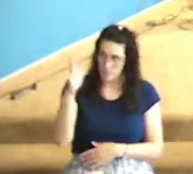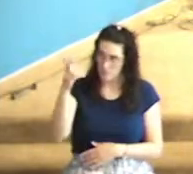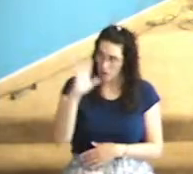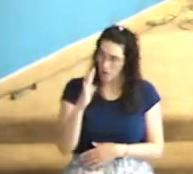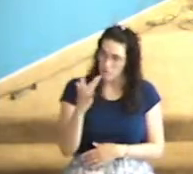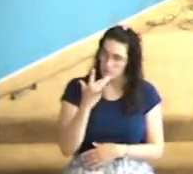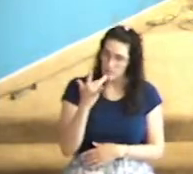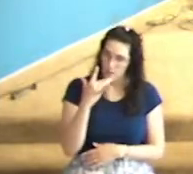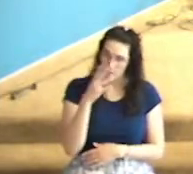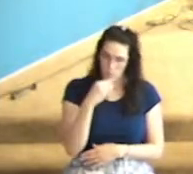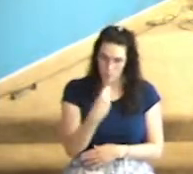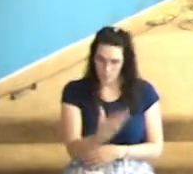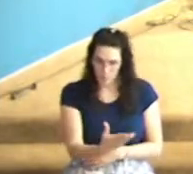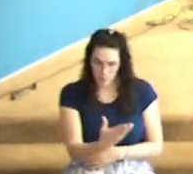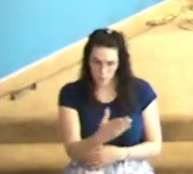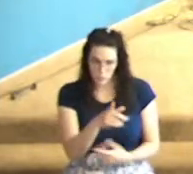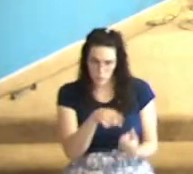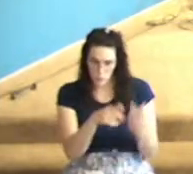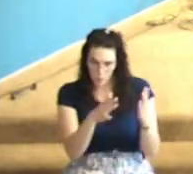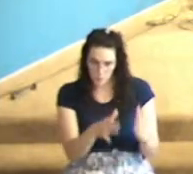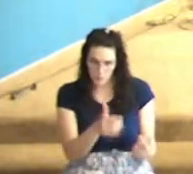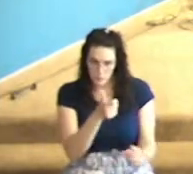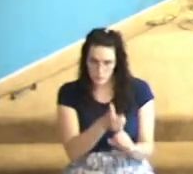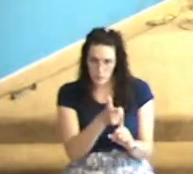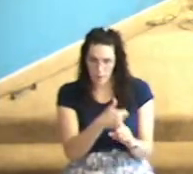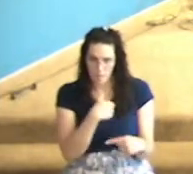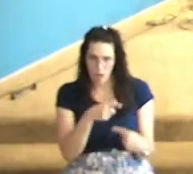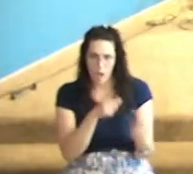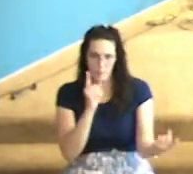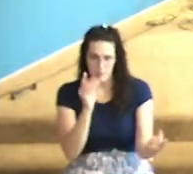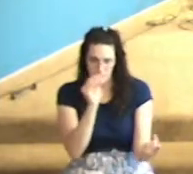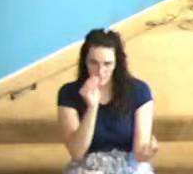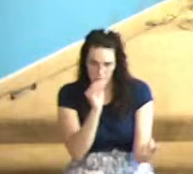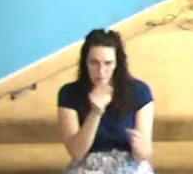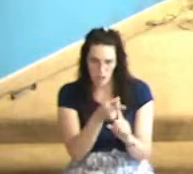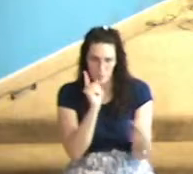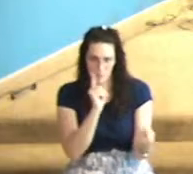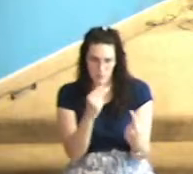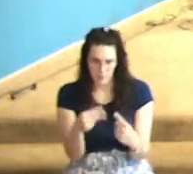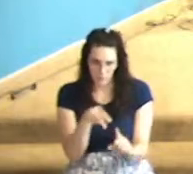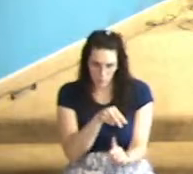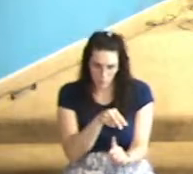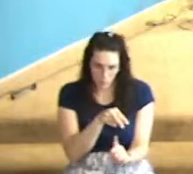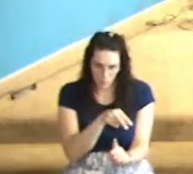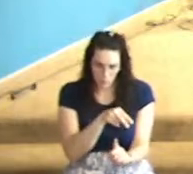someone who opposes your opinions, your viewpoints,